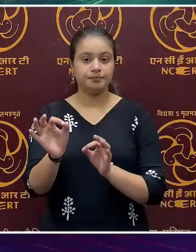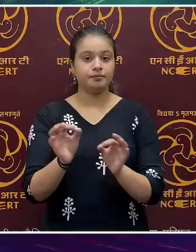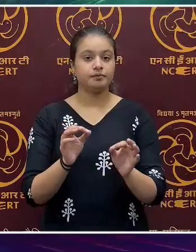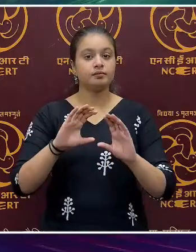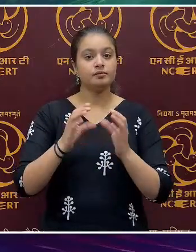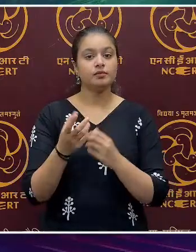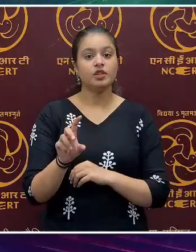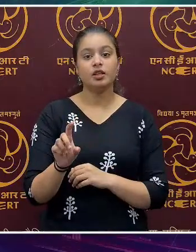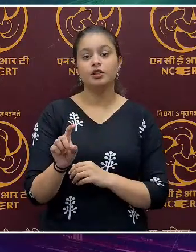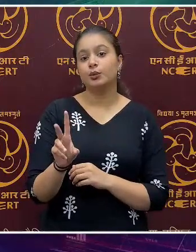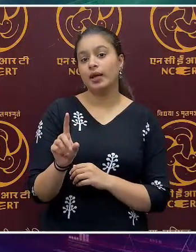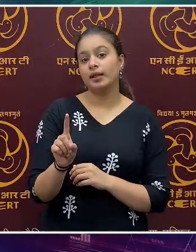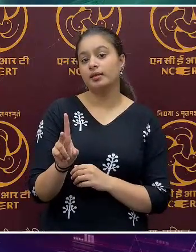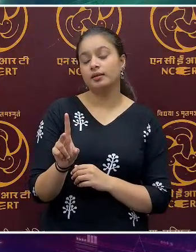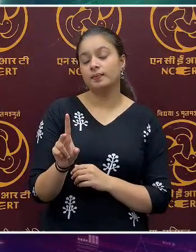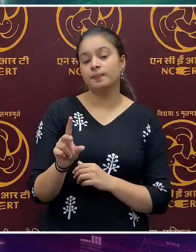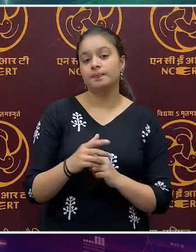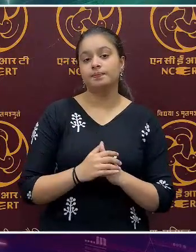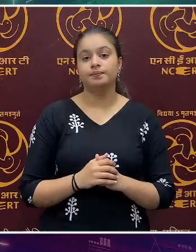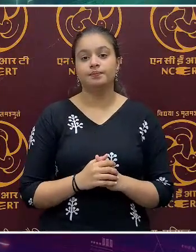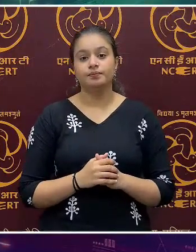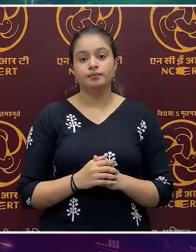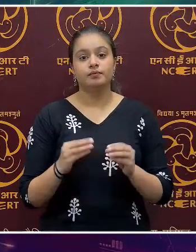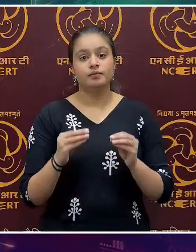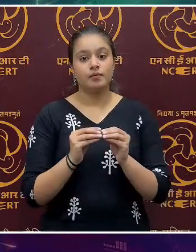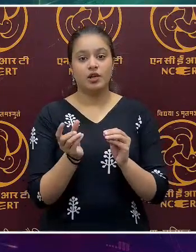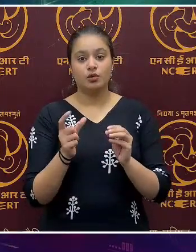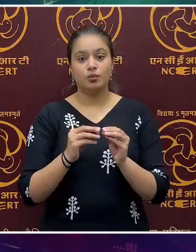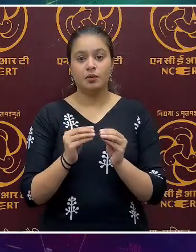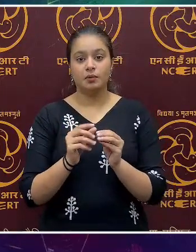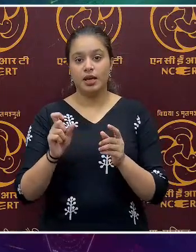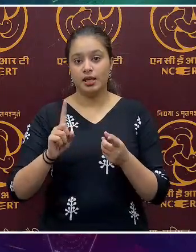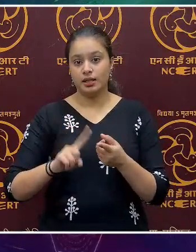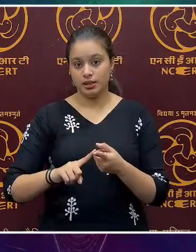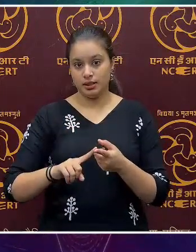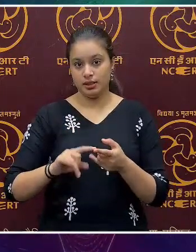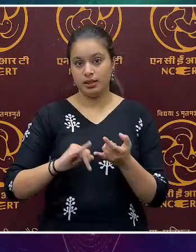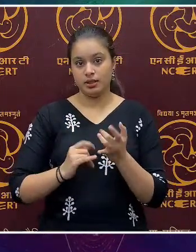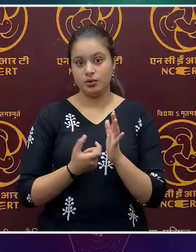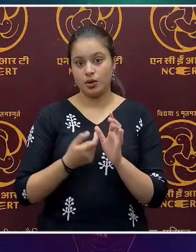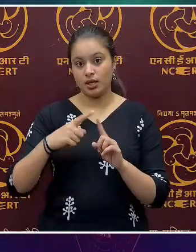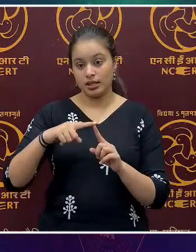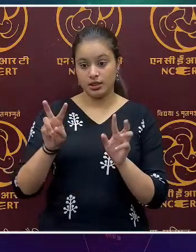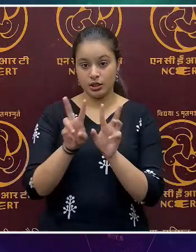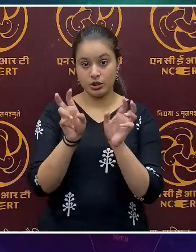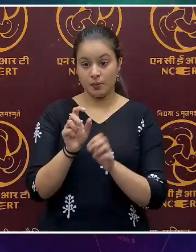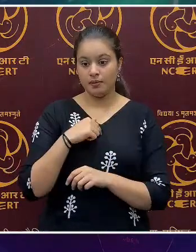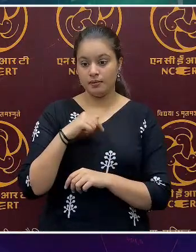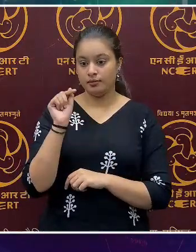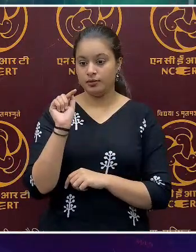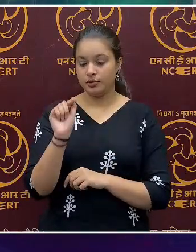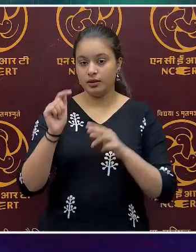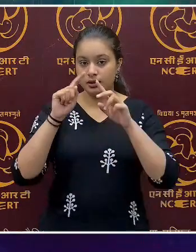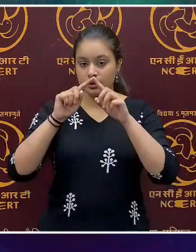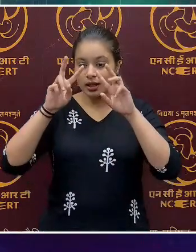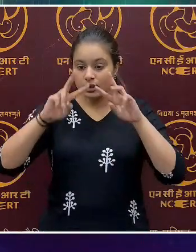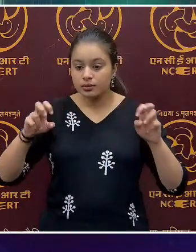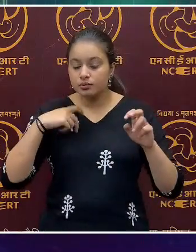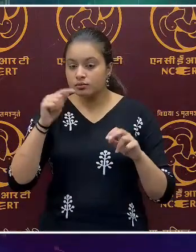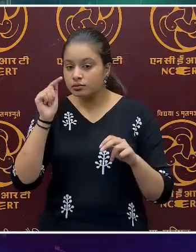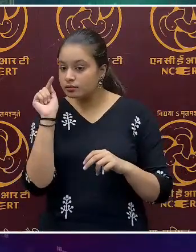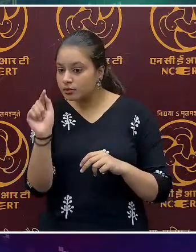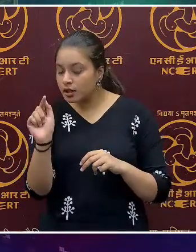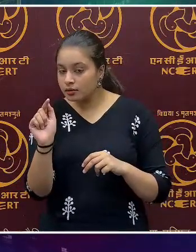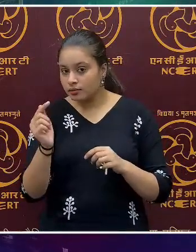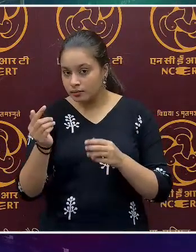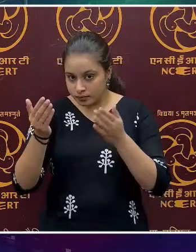class grade 12 bubble sort topic. So I am going here in the explore button. You have to click in the explore button.